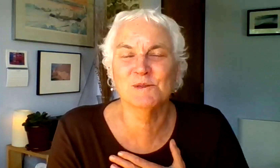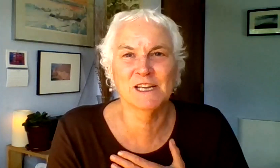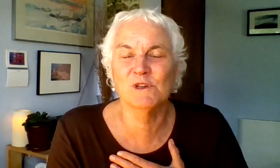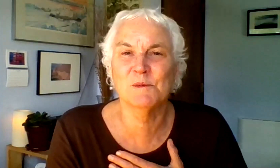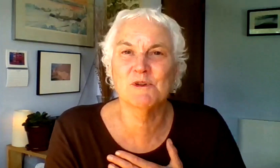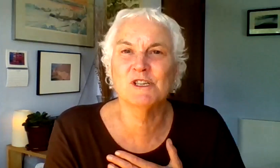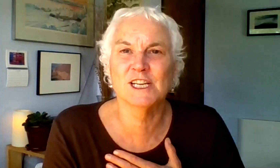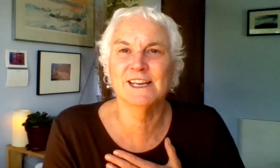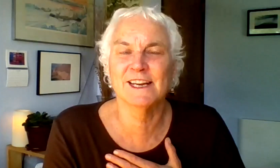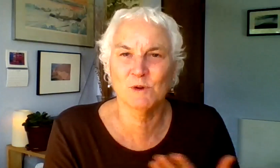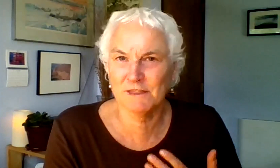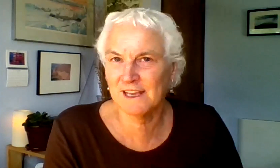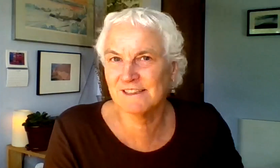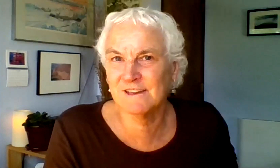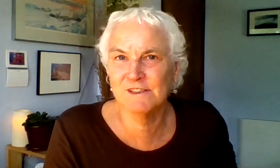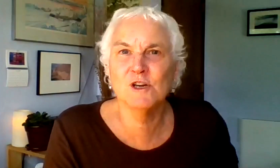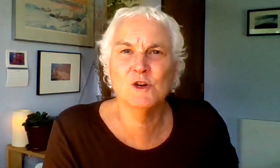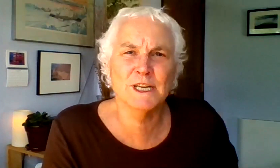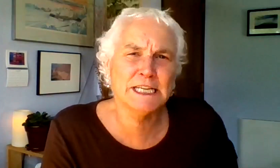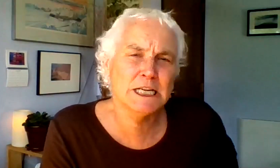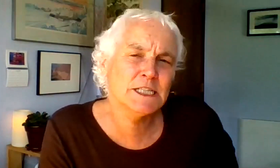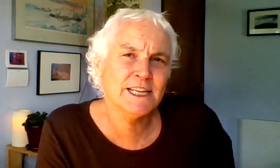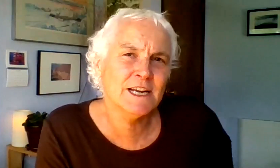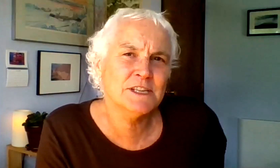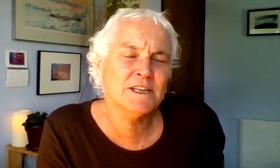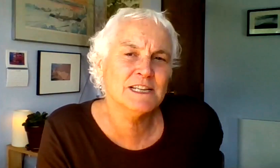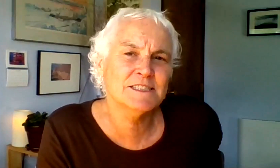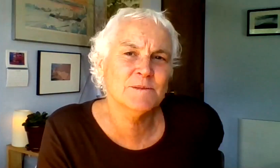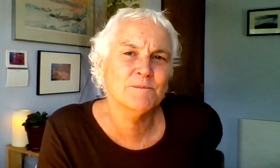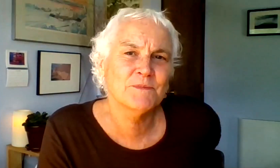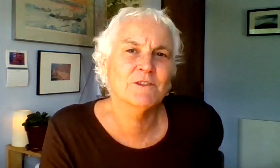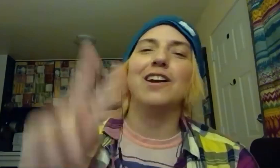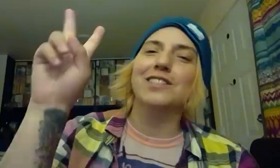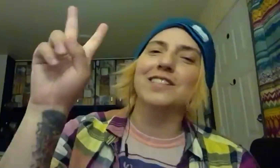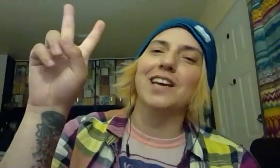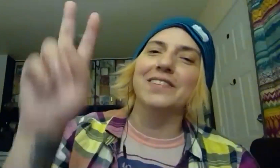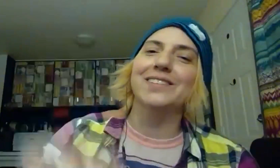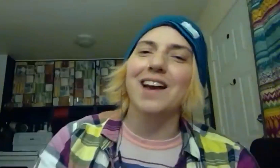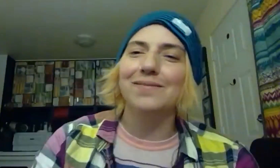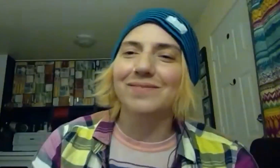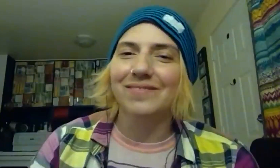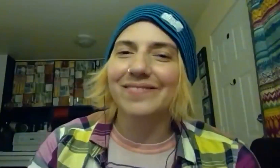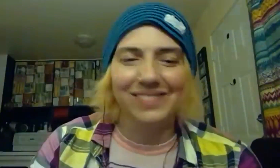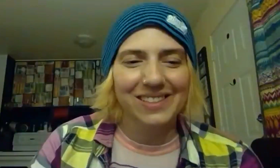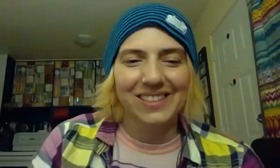help end stigma. And I really appreciate that. And I want to thank David Grenier. Is that how you say his last name? Shout out to David.